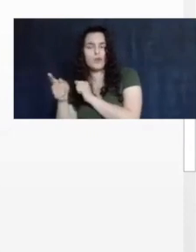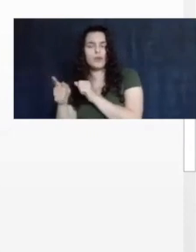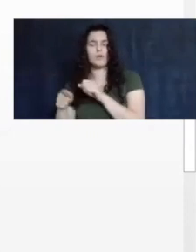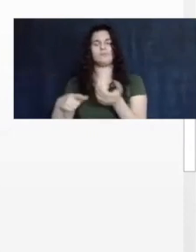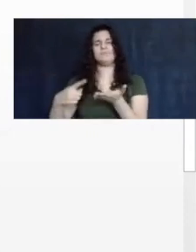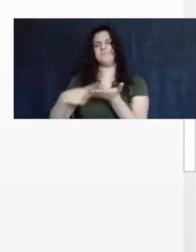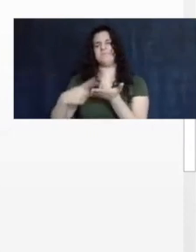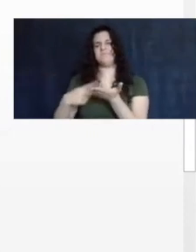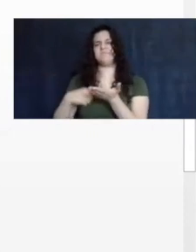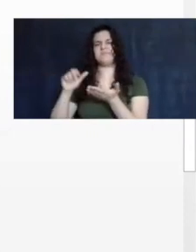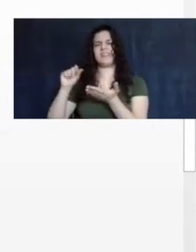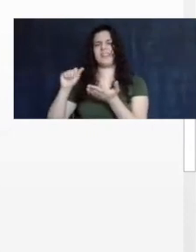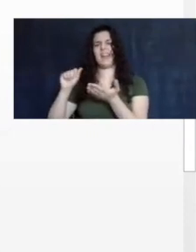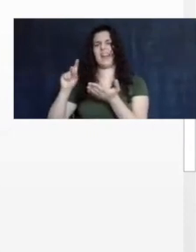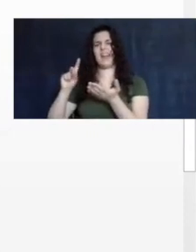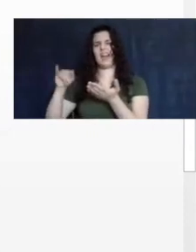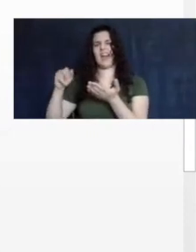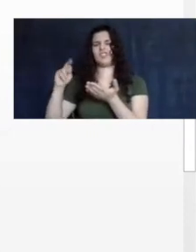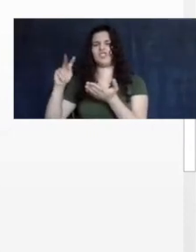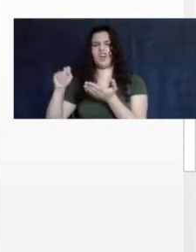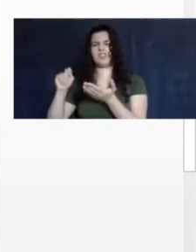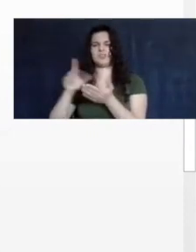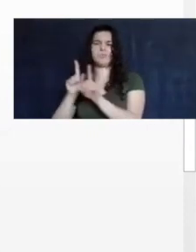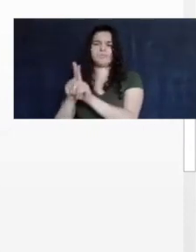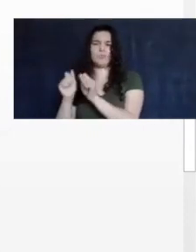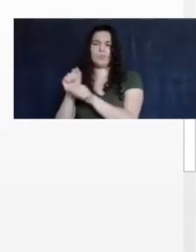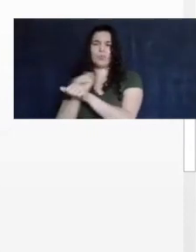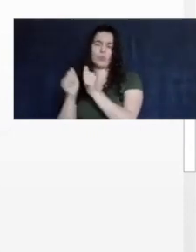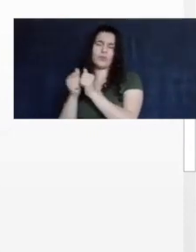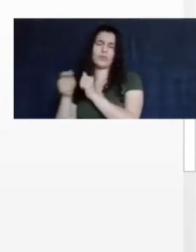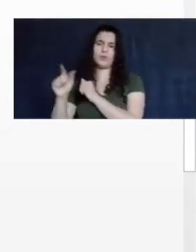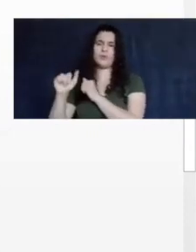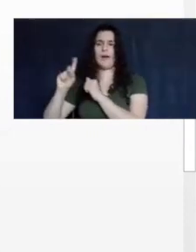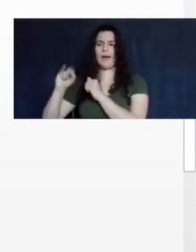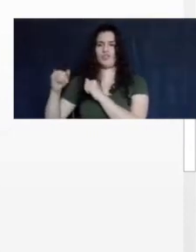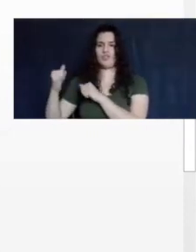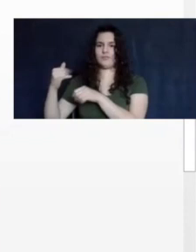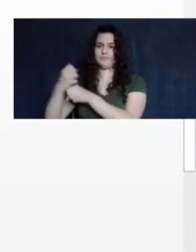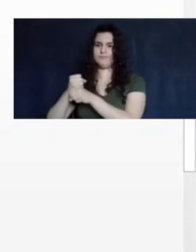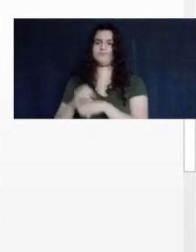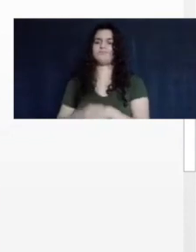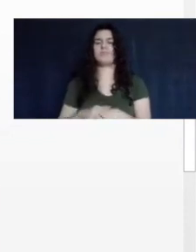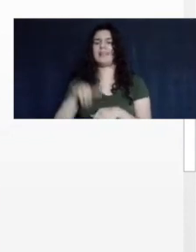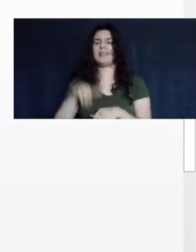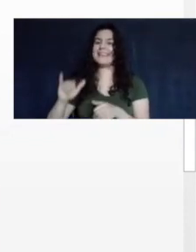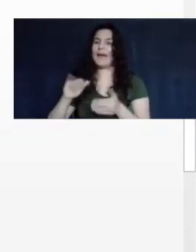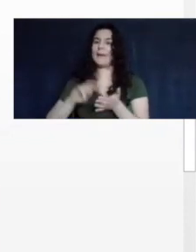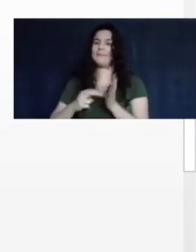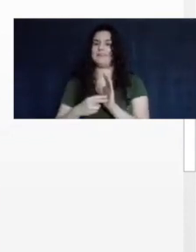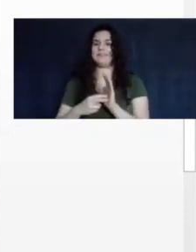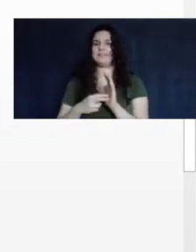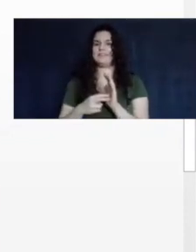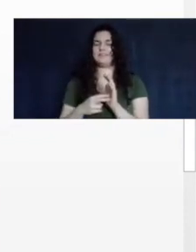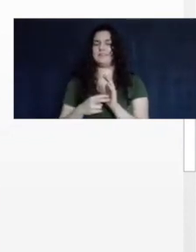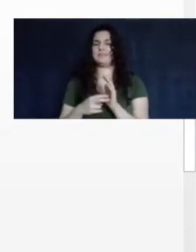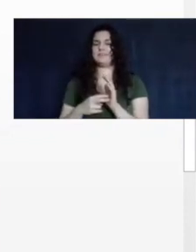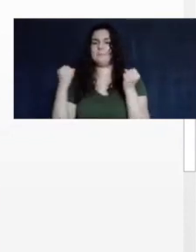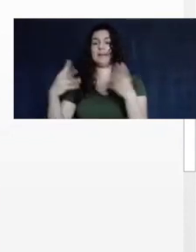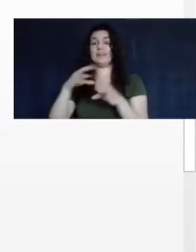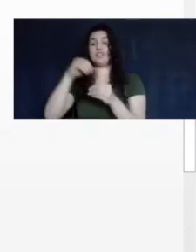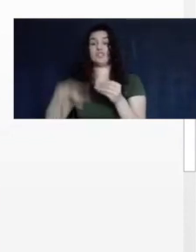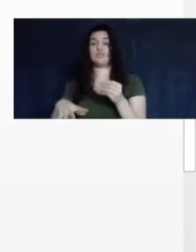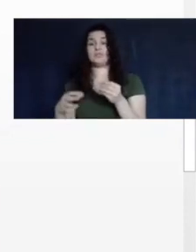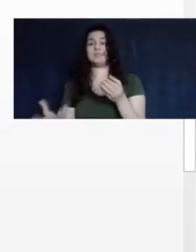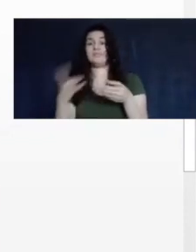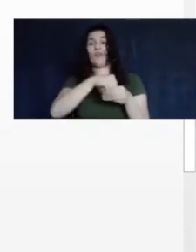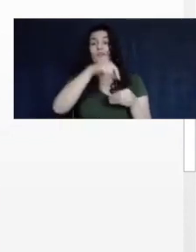we have adjuncts, which are kind of going back to, why students come into a program like this. Some students